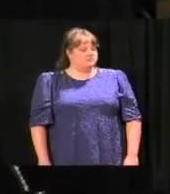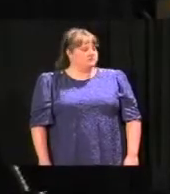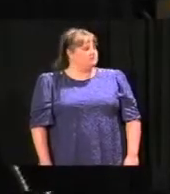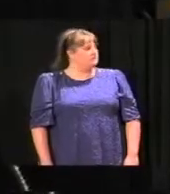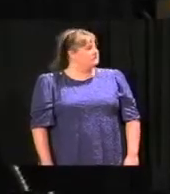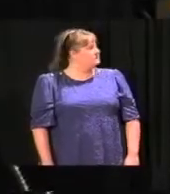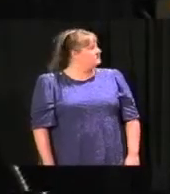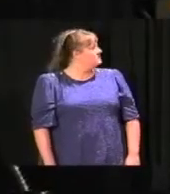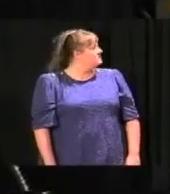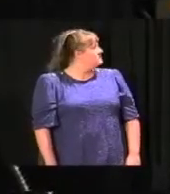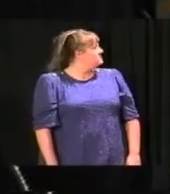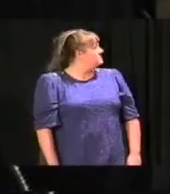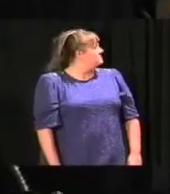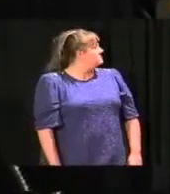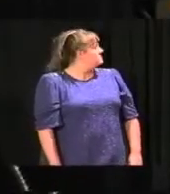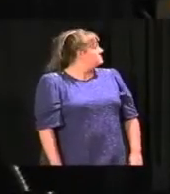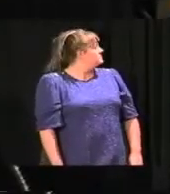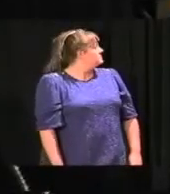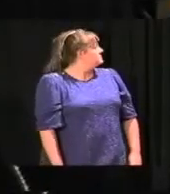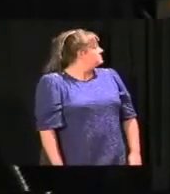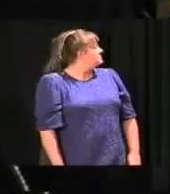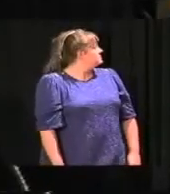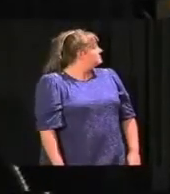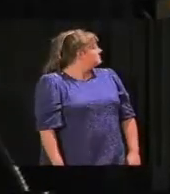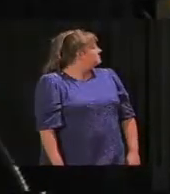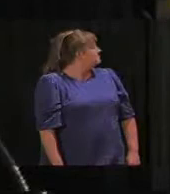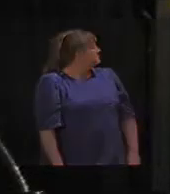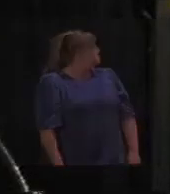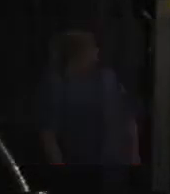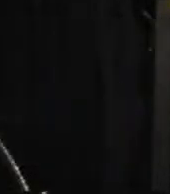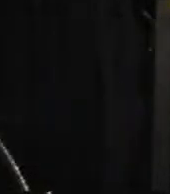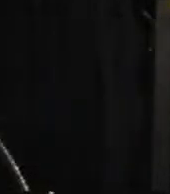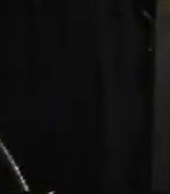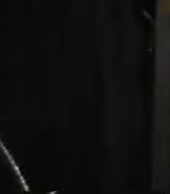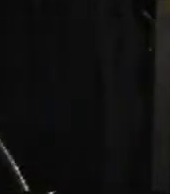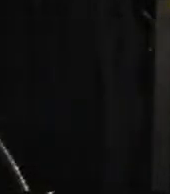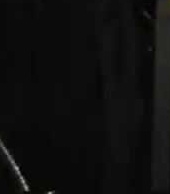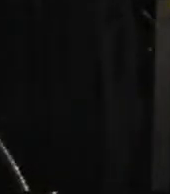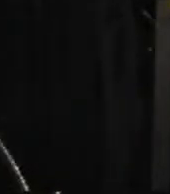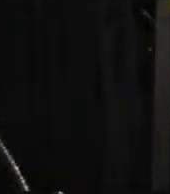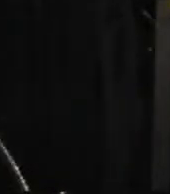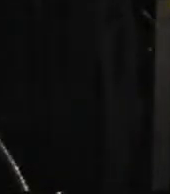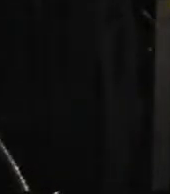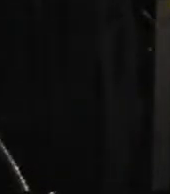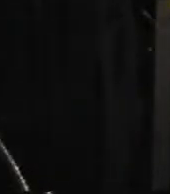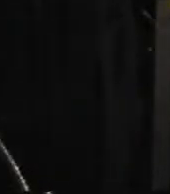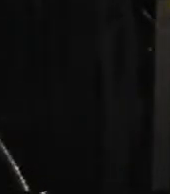Thank you.